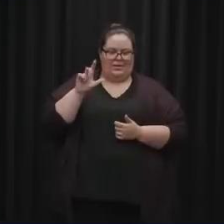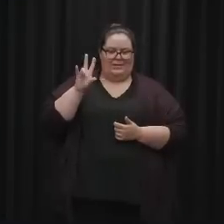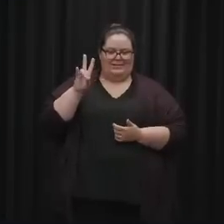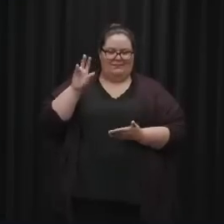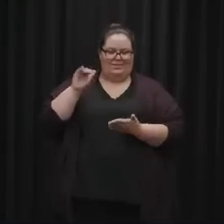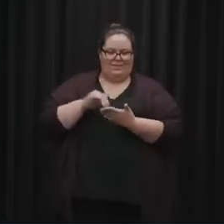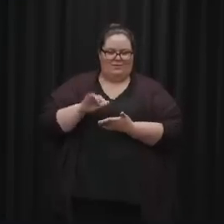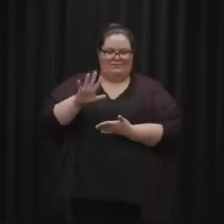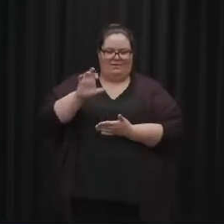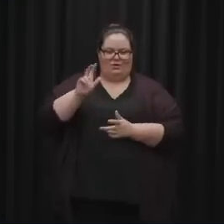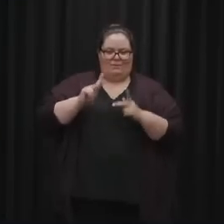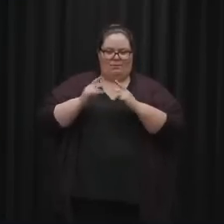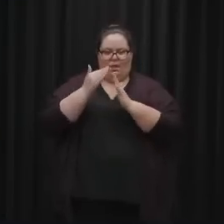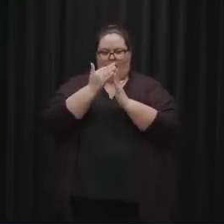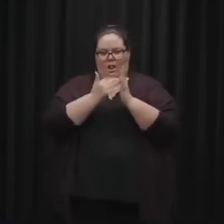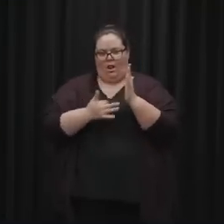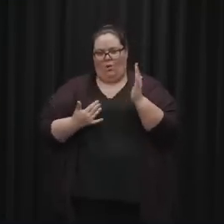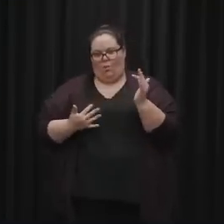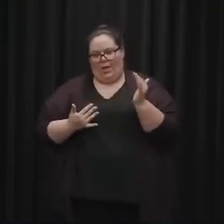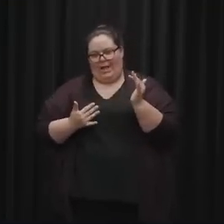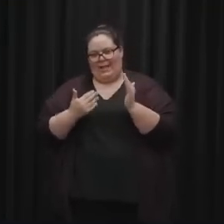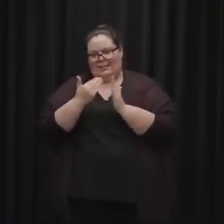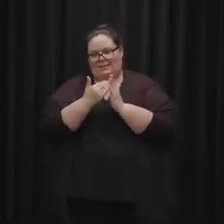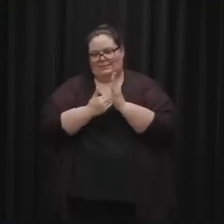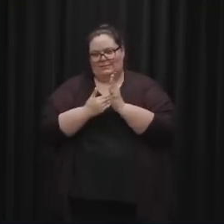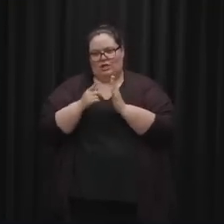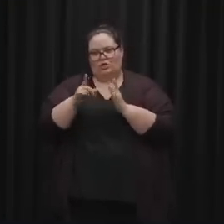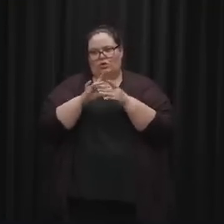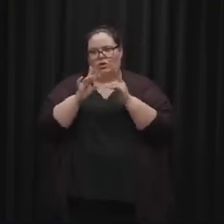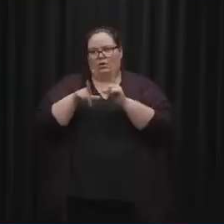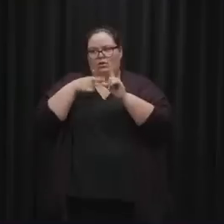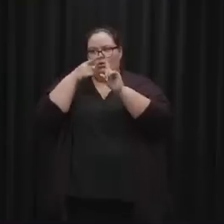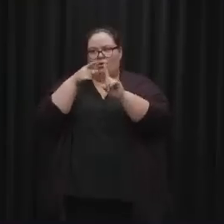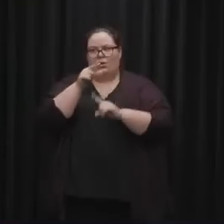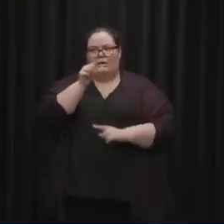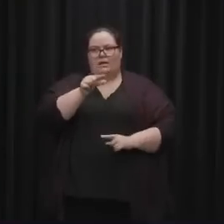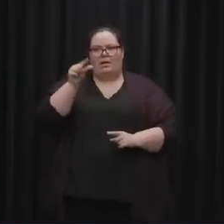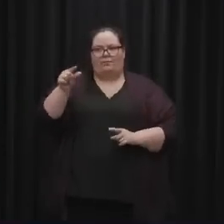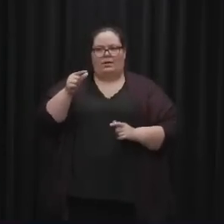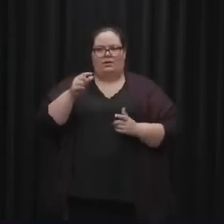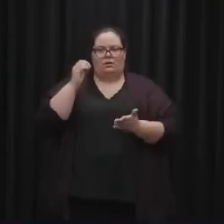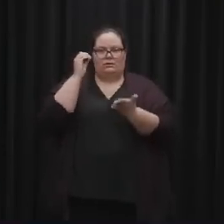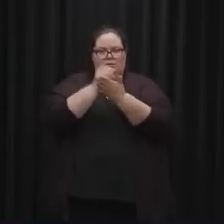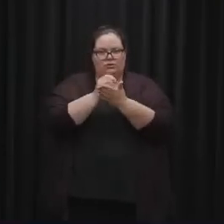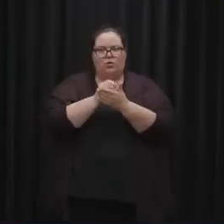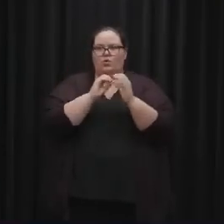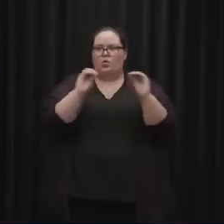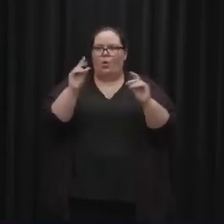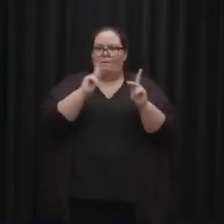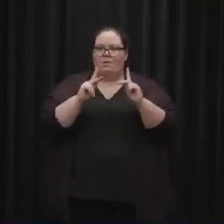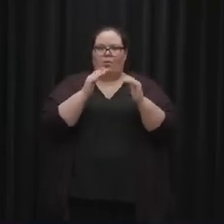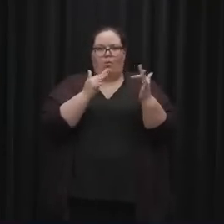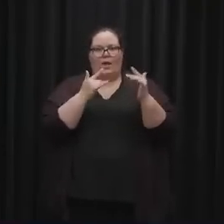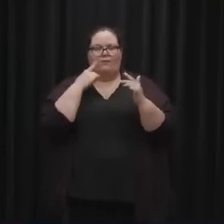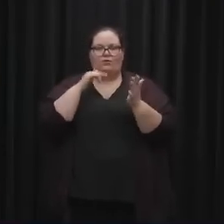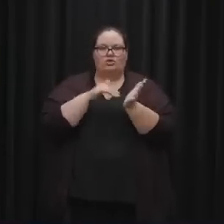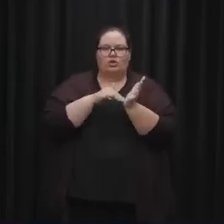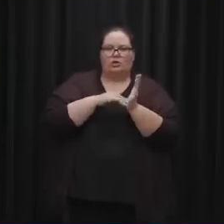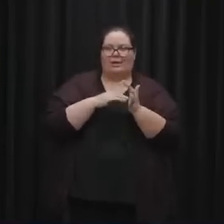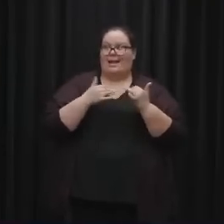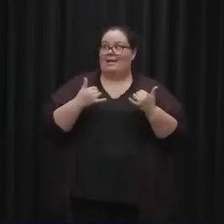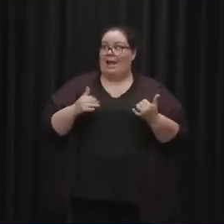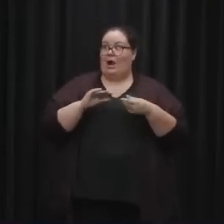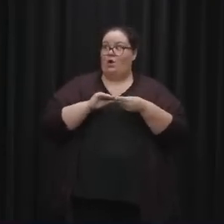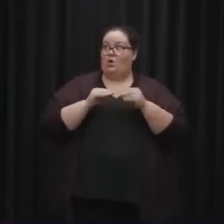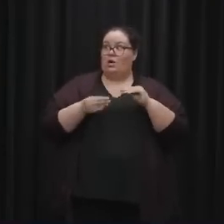27,500 people on it. And I know at the time you said the goal was for the government to get that to zero. The